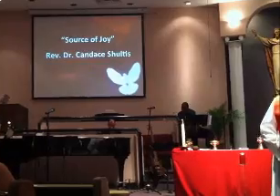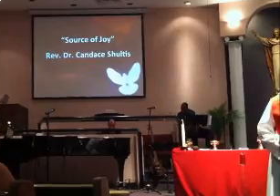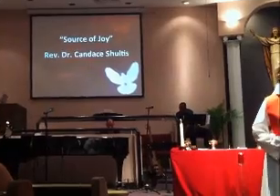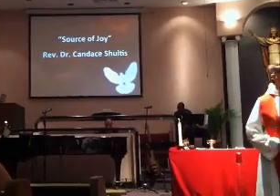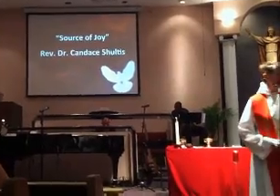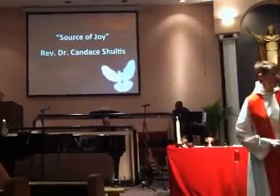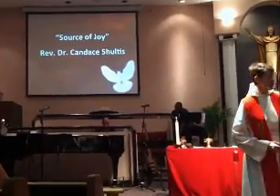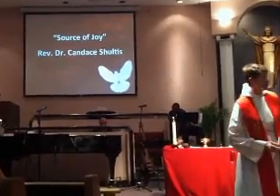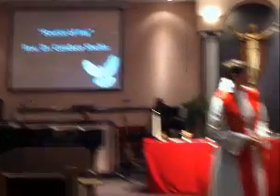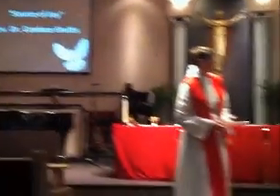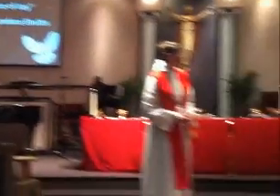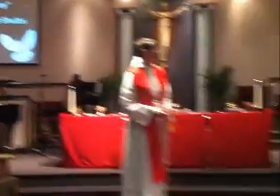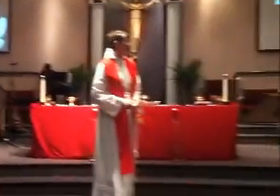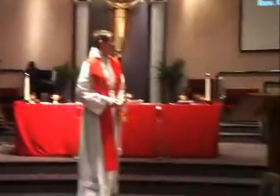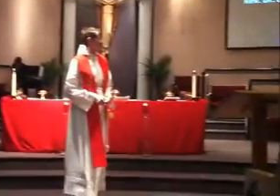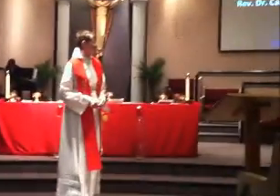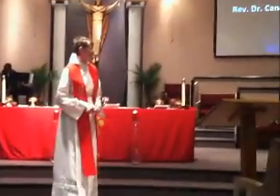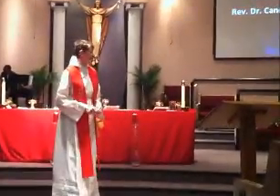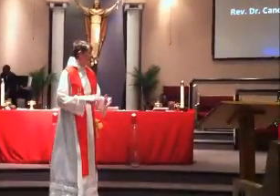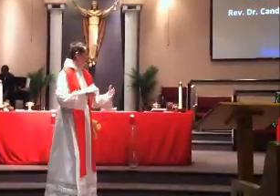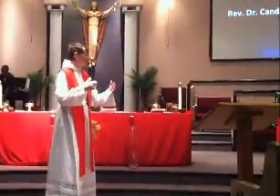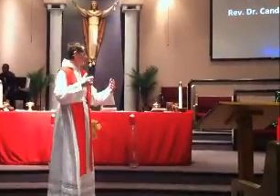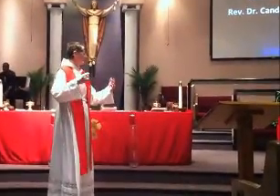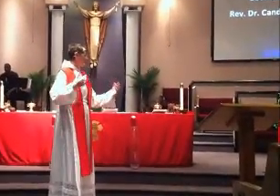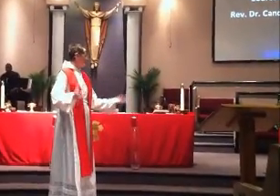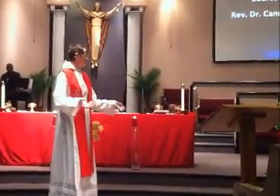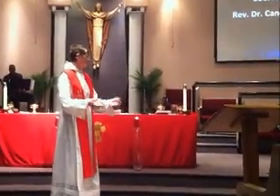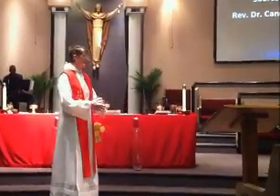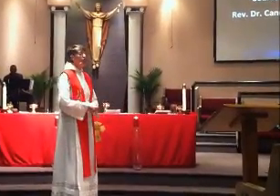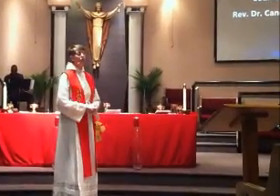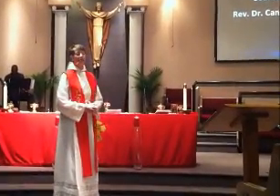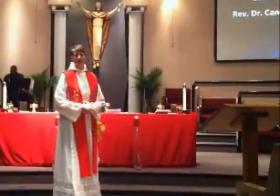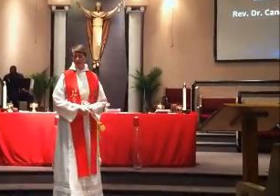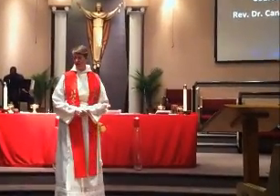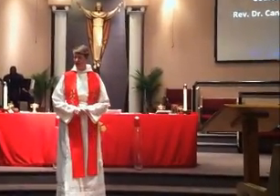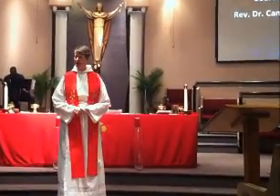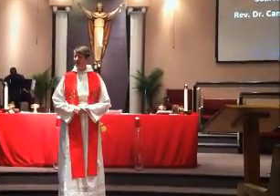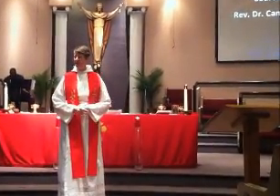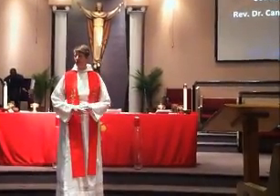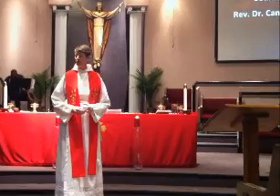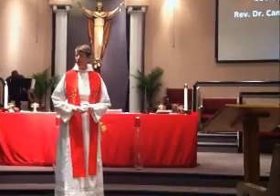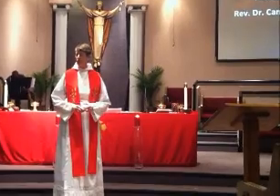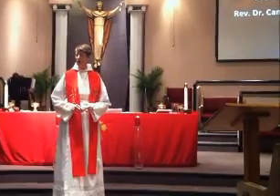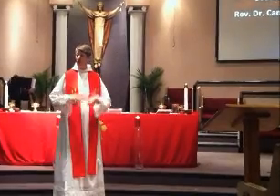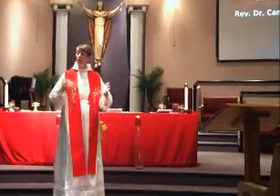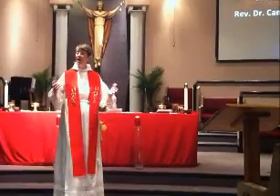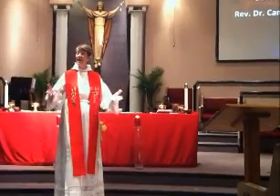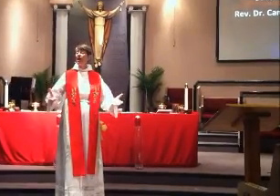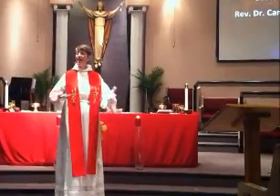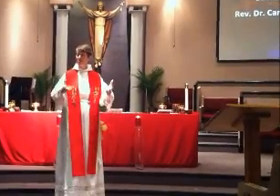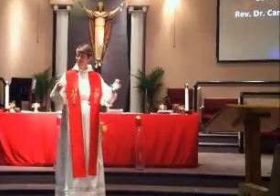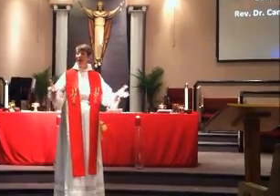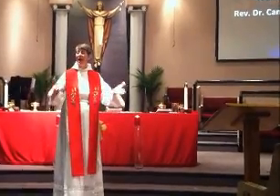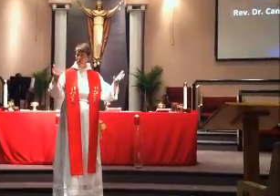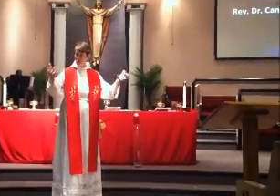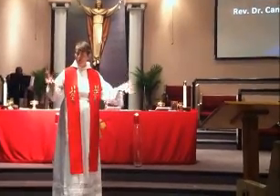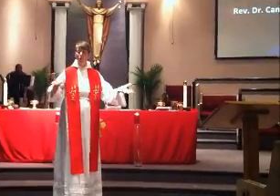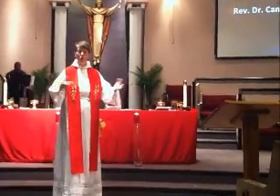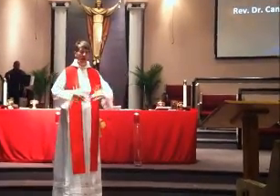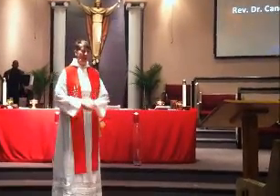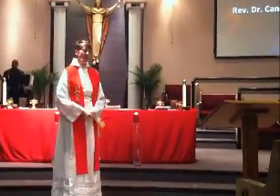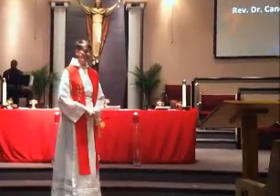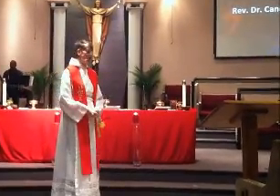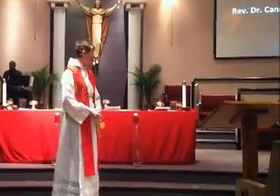attended classes to be approved as a facilitator for our Creating a Life That